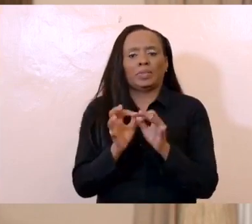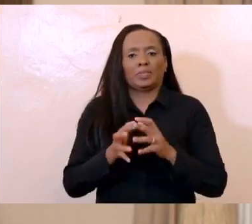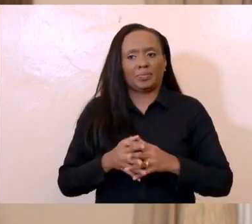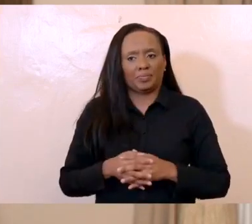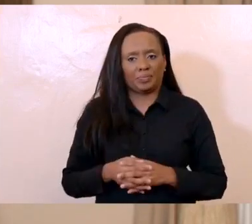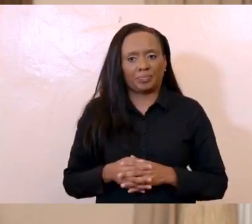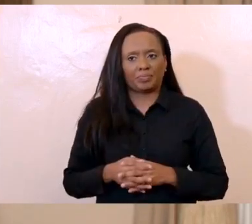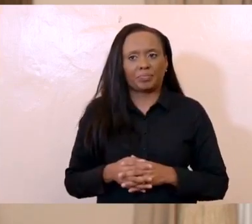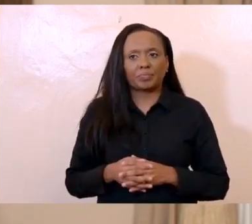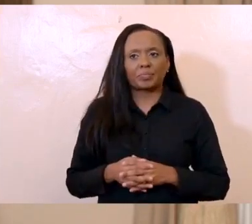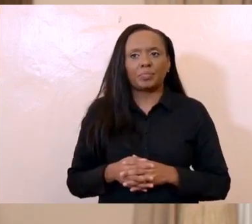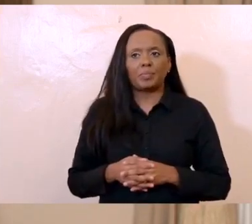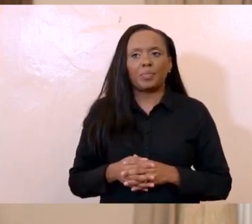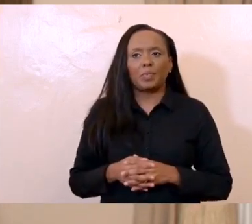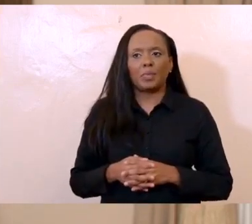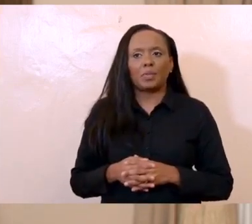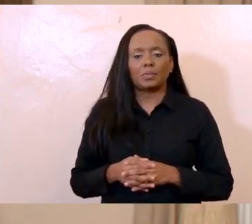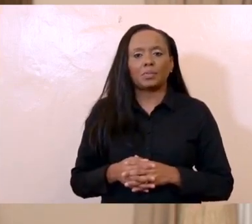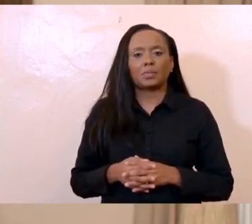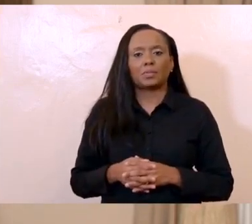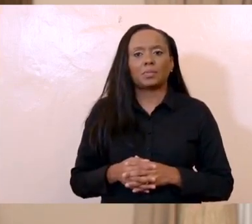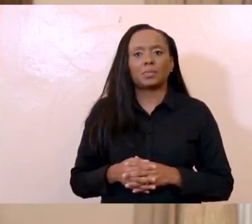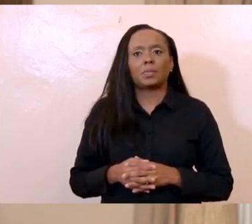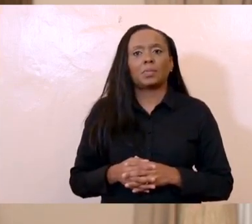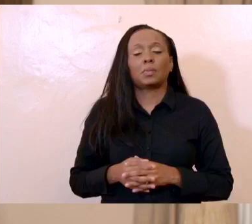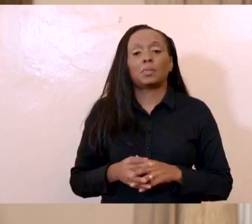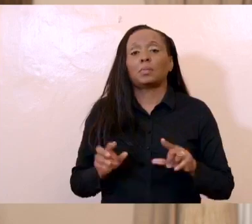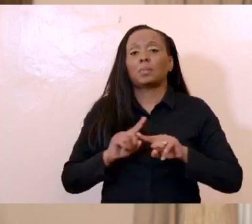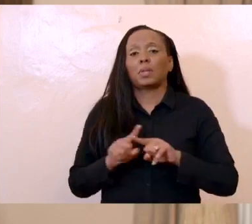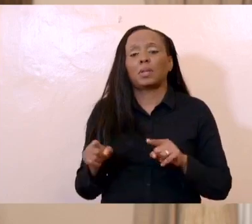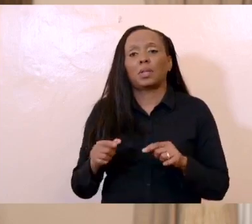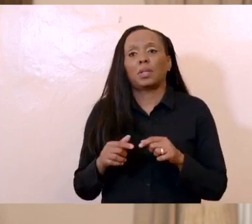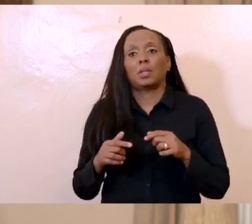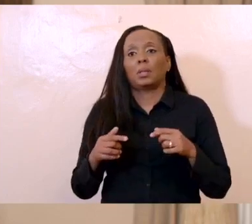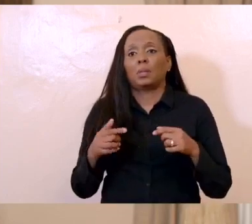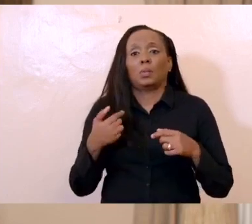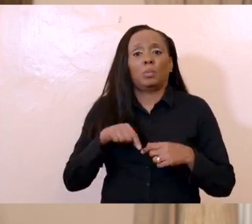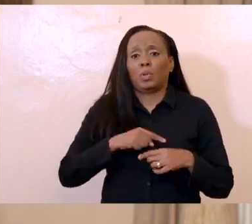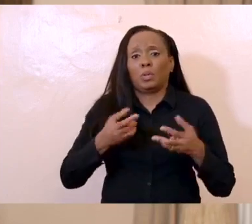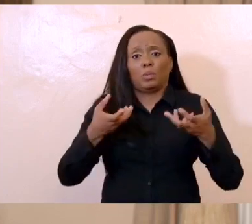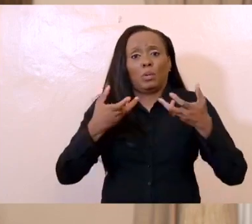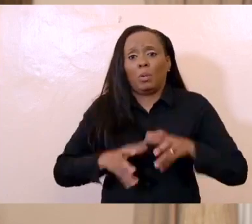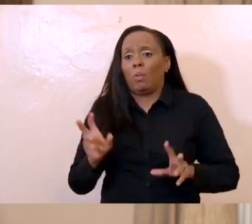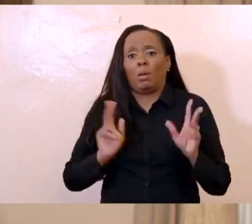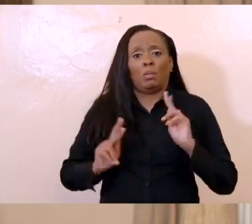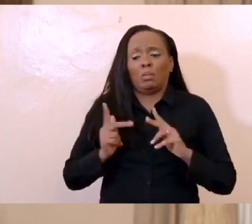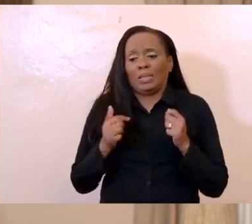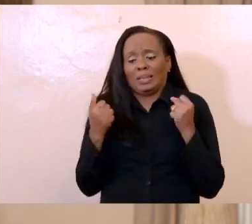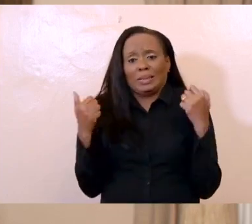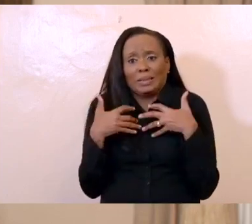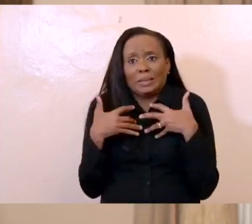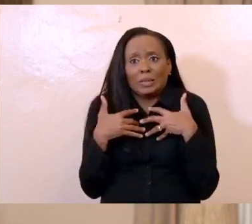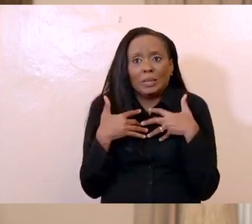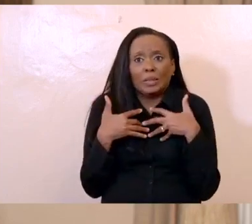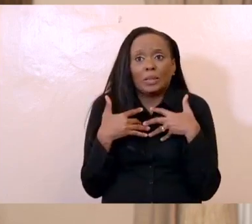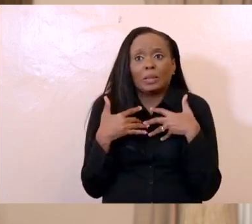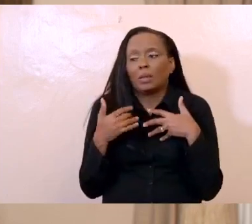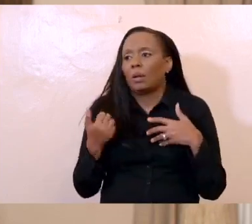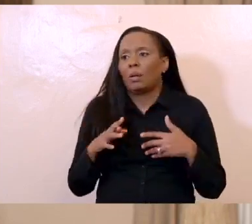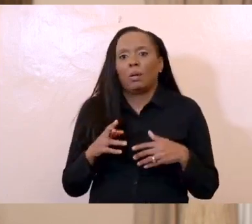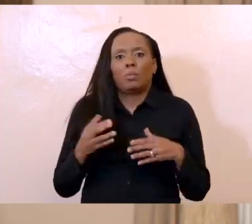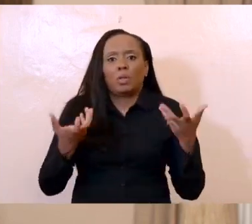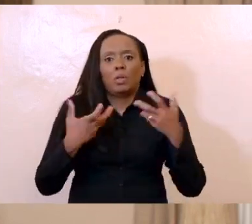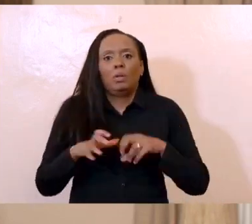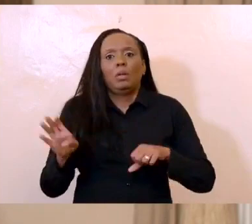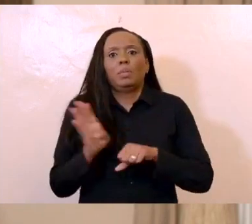But I also need to stress that panic is what we want to avoid. We also want to avoid automatic closure of